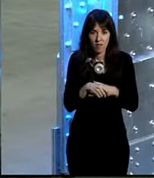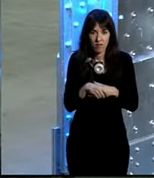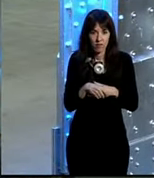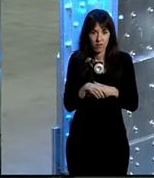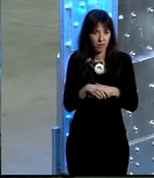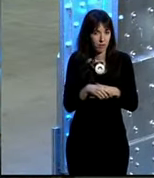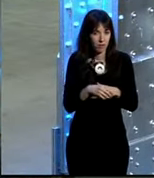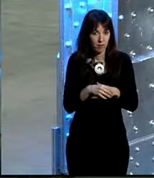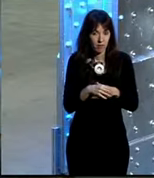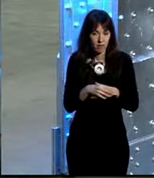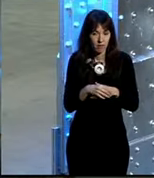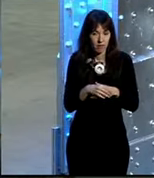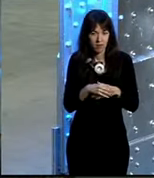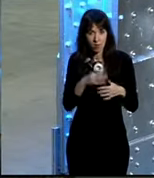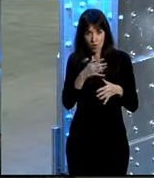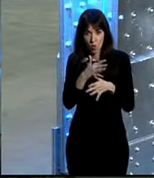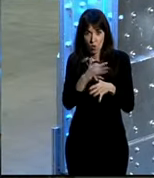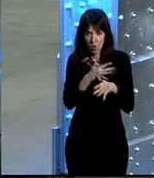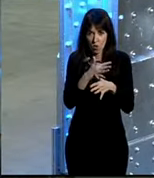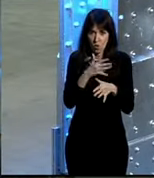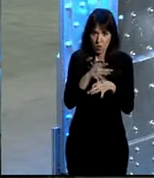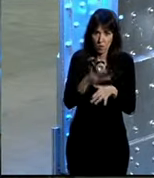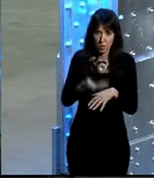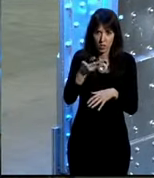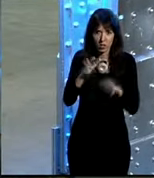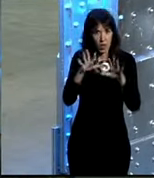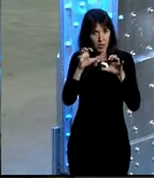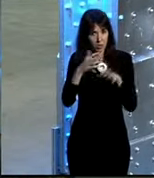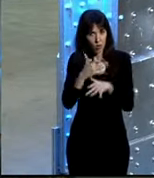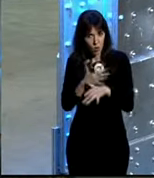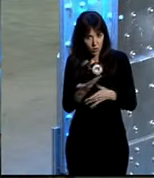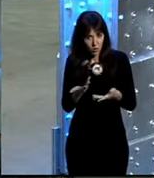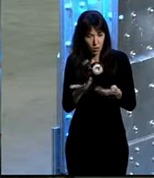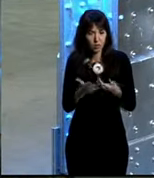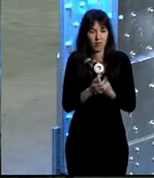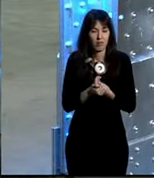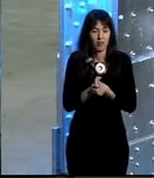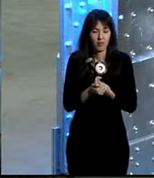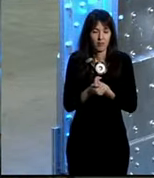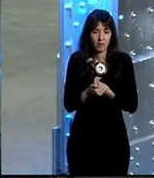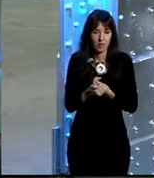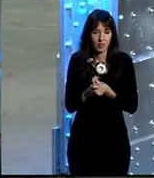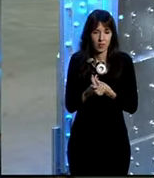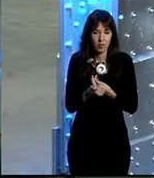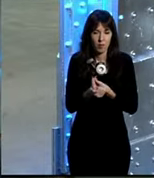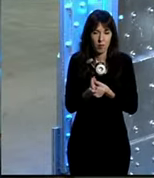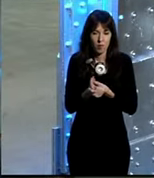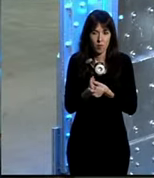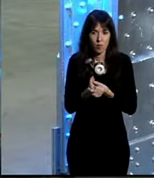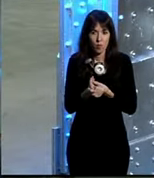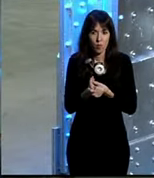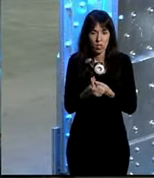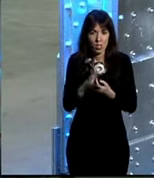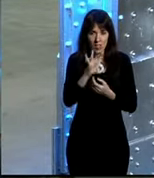Learning via play. Yeah. Is But I told we have some people who are much better at